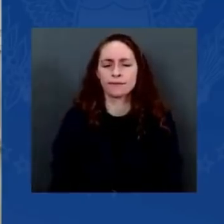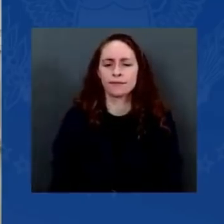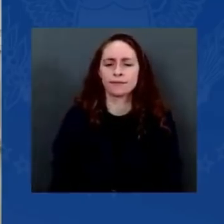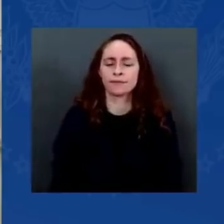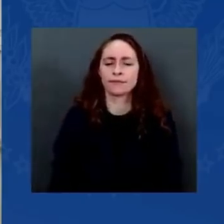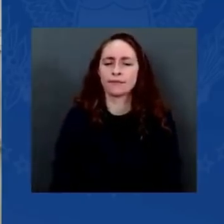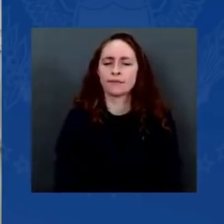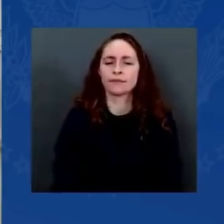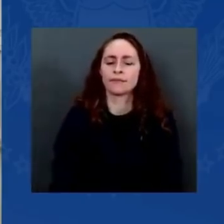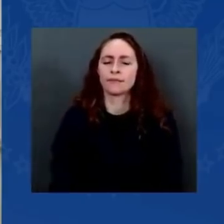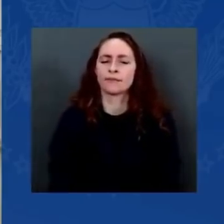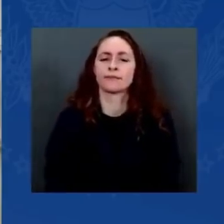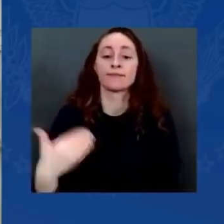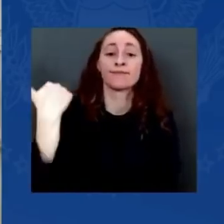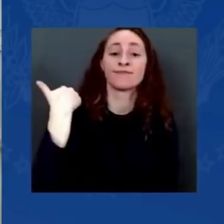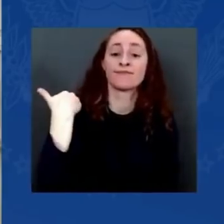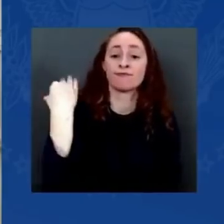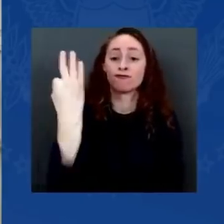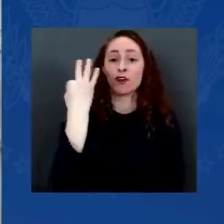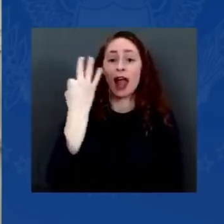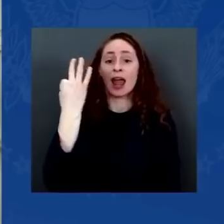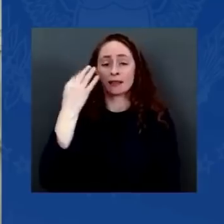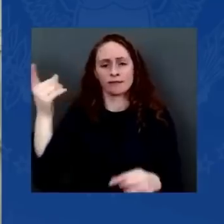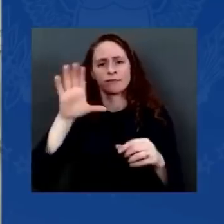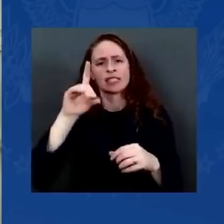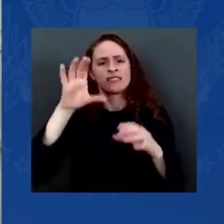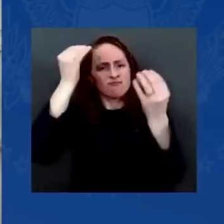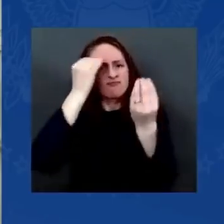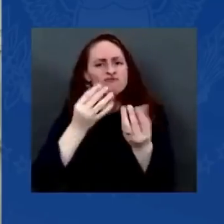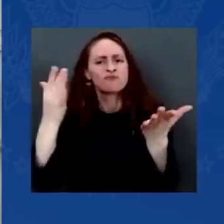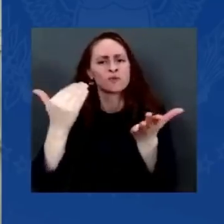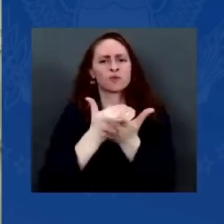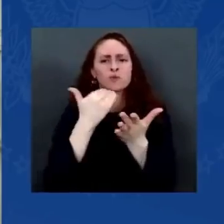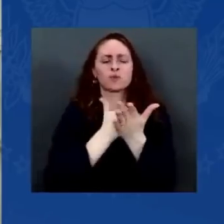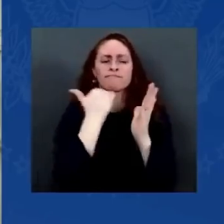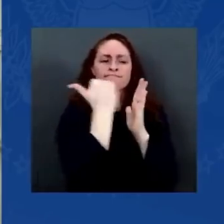schools can stay open and kids can stay in class even if a classmate tests positive.